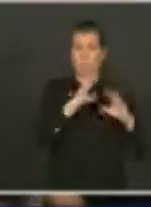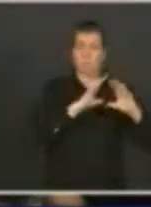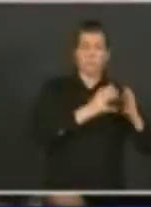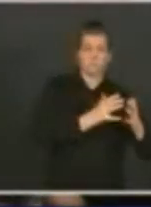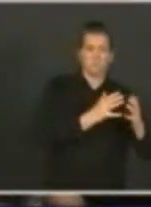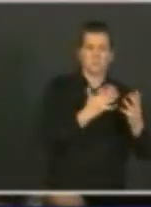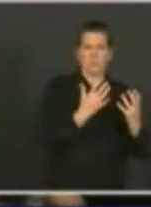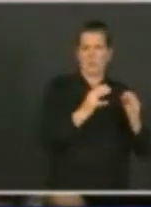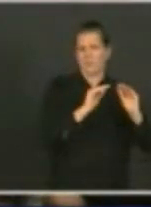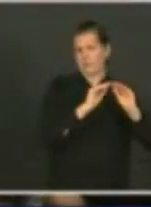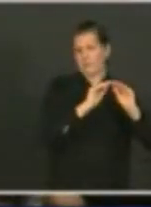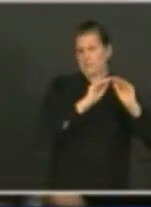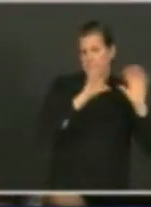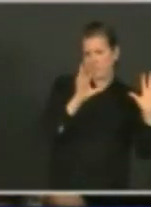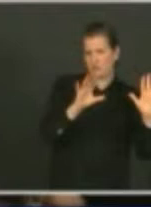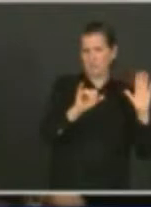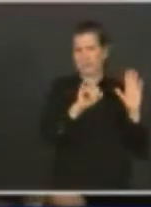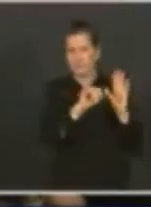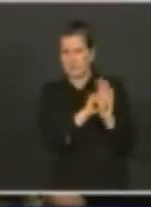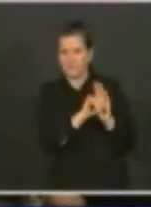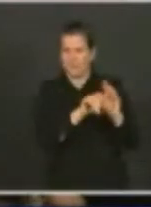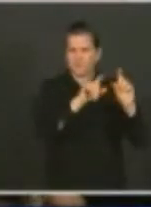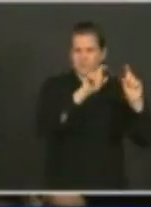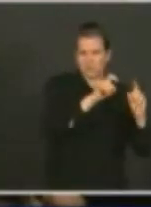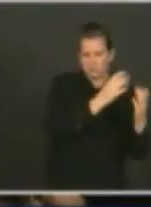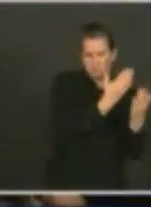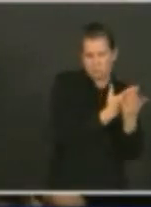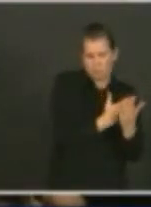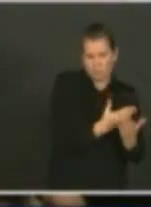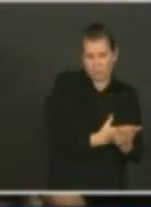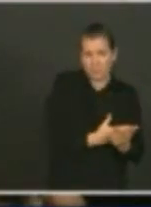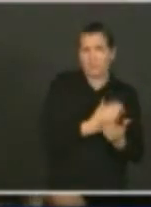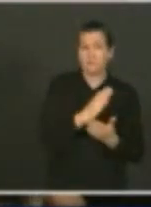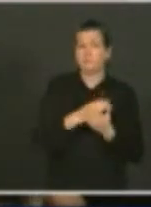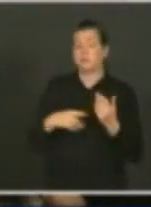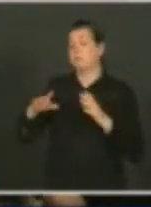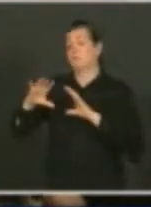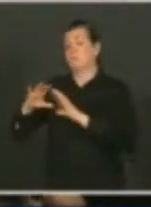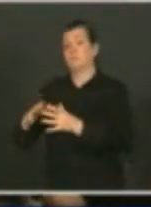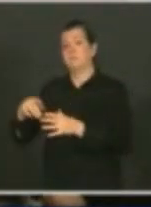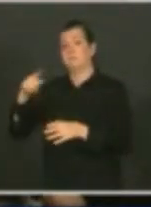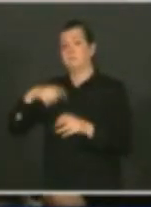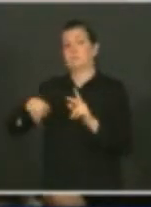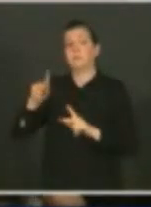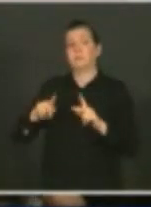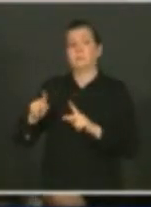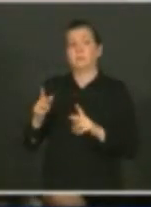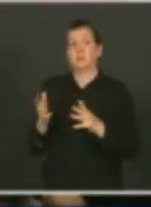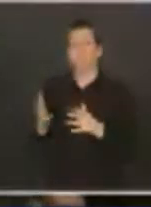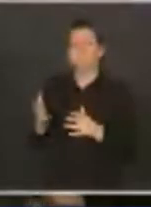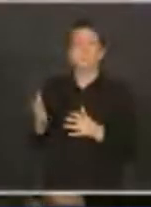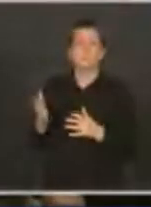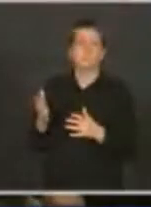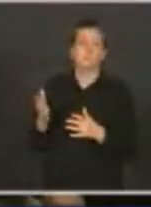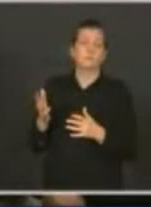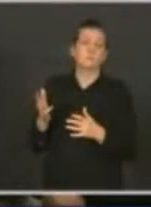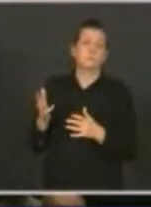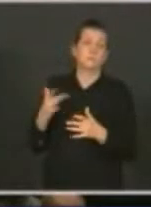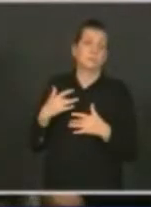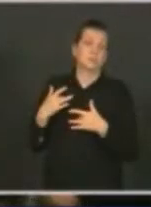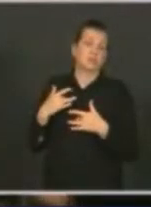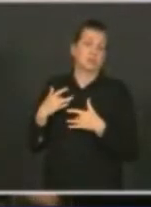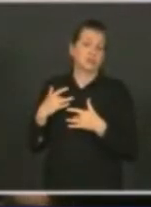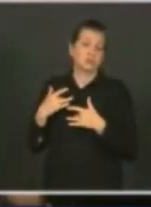transparency, indemnification, testing, all of that. And then you've got the civil liberties folks who, for example, with the prescription medical database, were concerned about